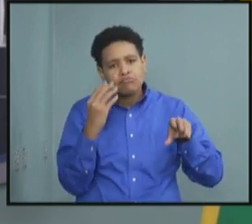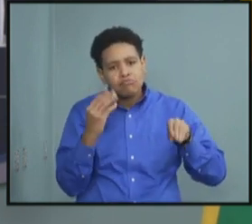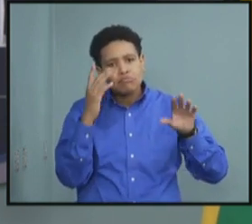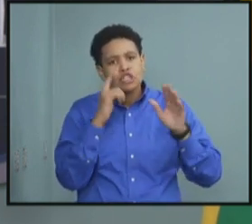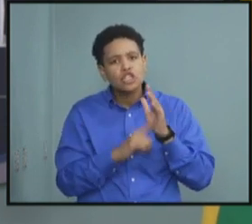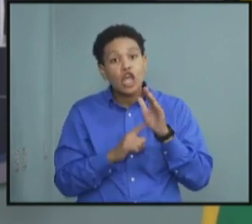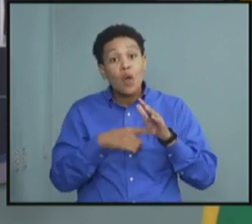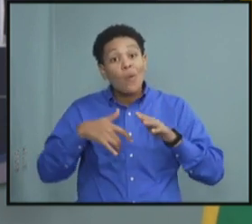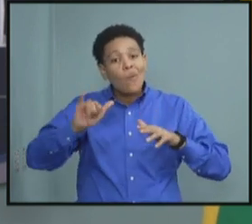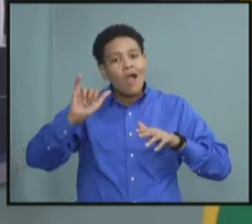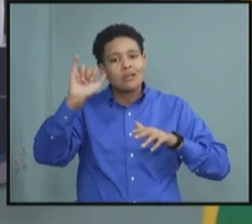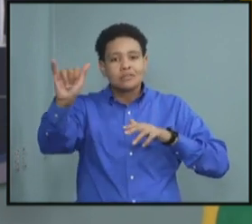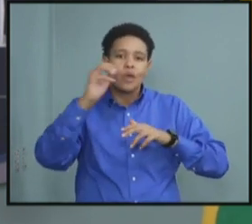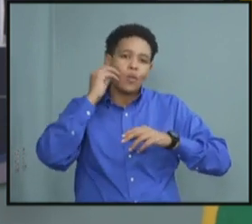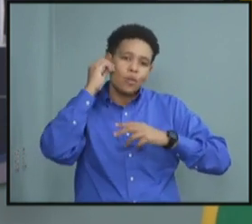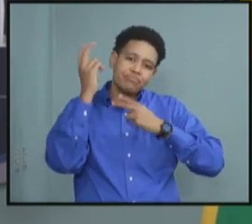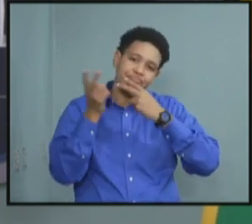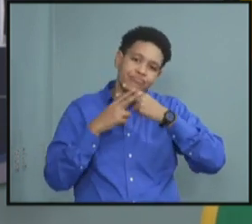in quarantine.